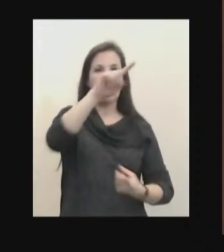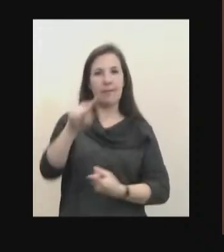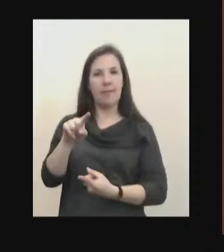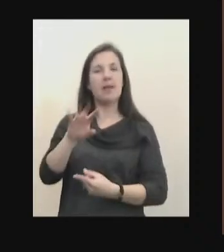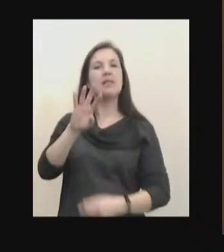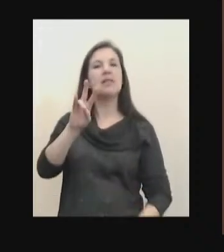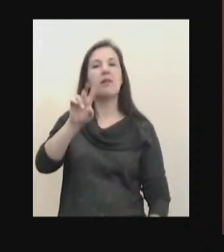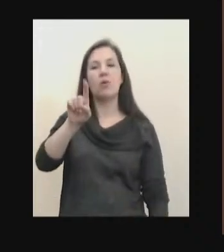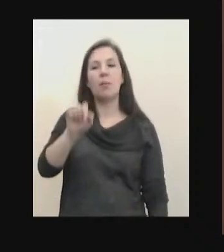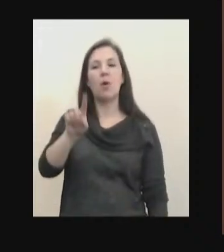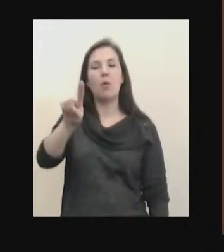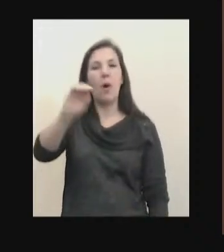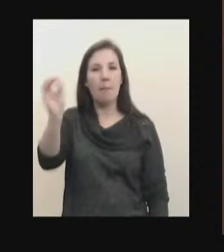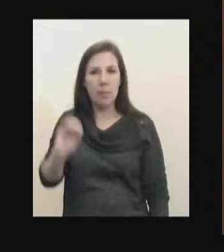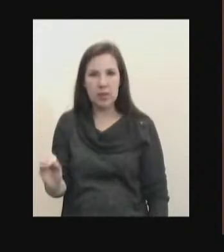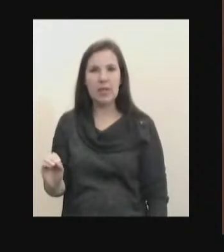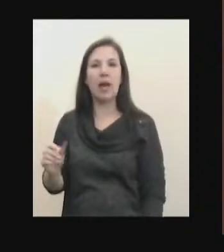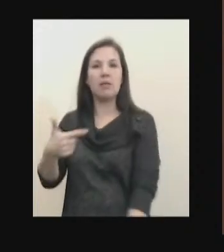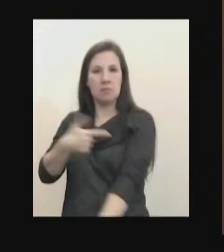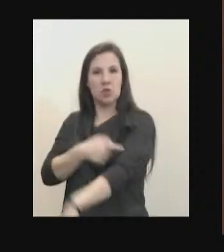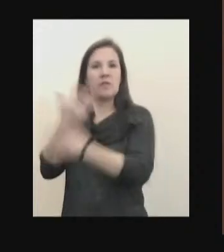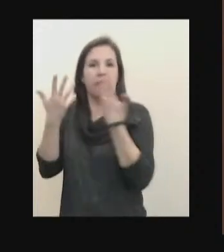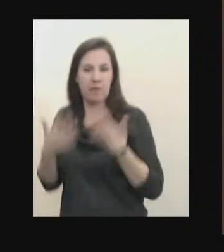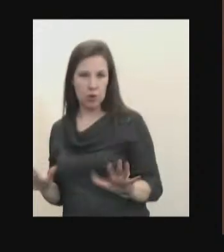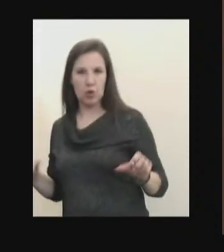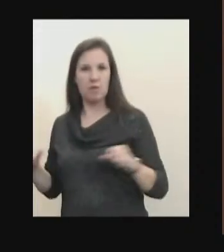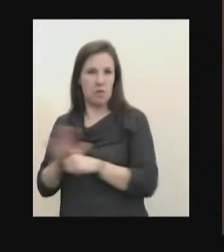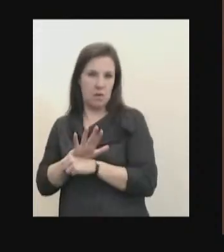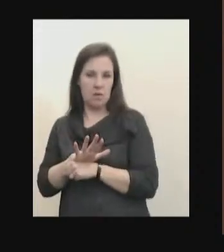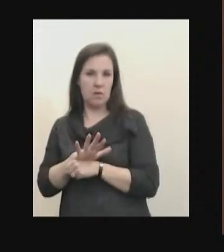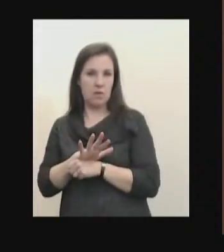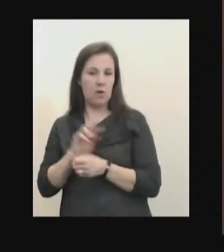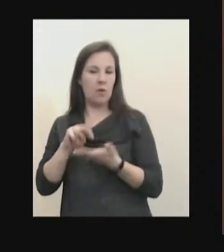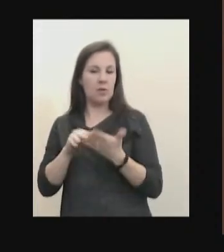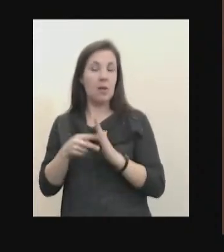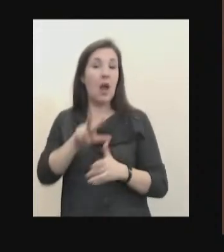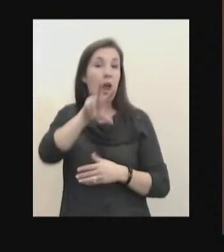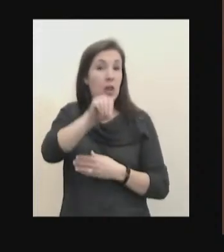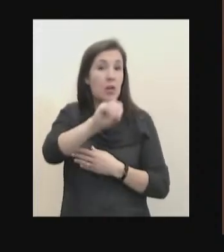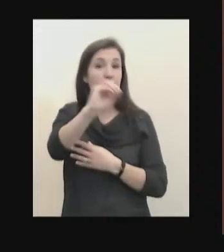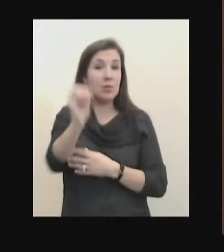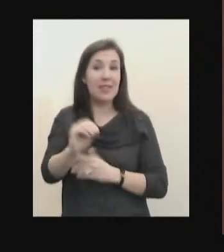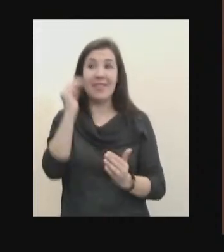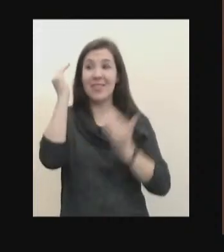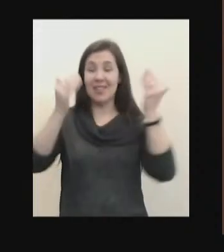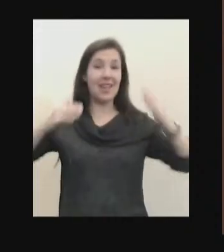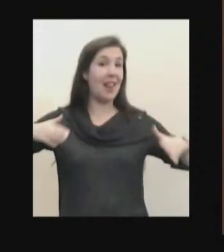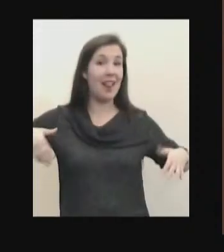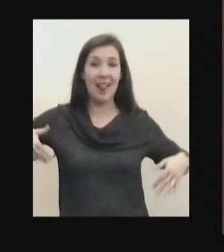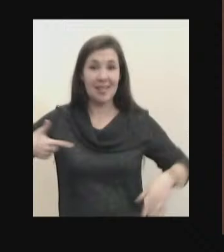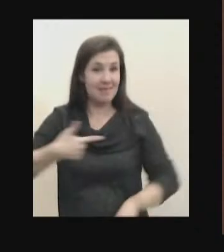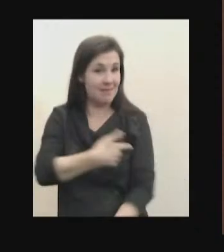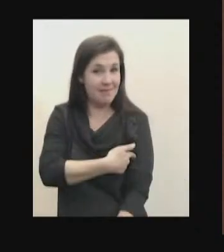So nearly 30% of adults are not protected by